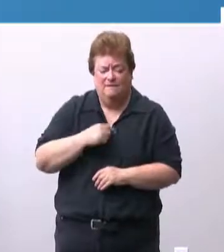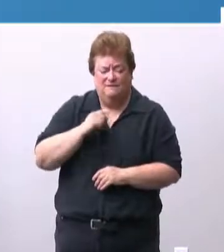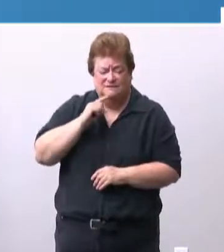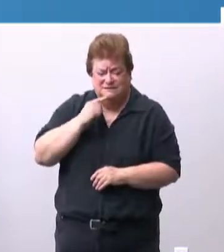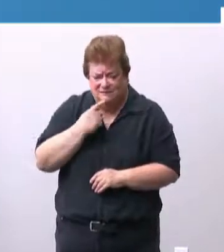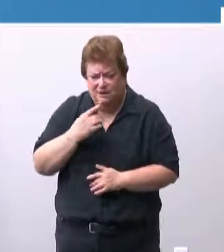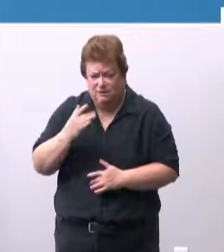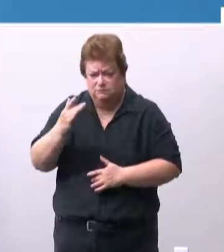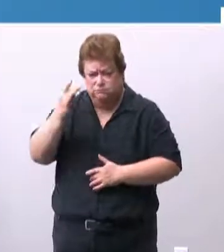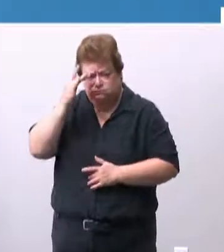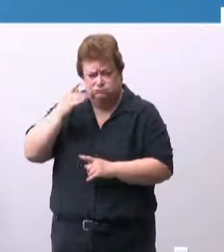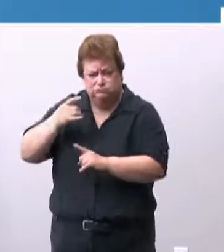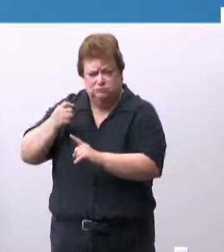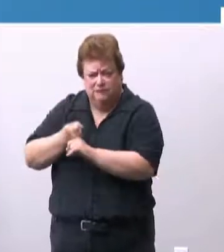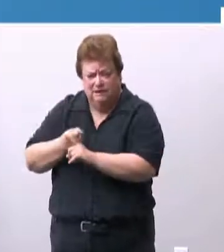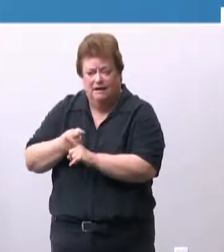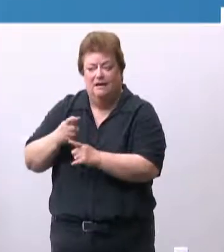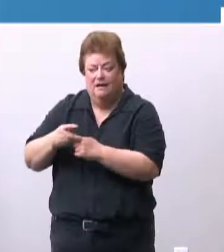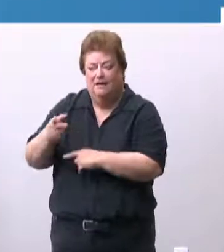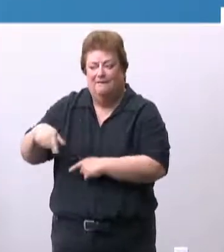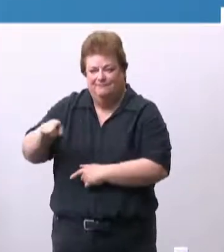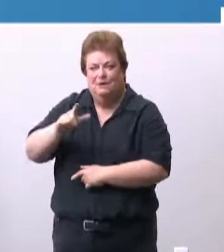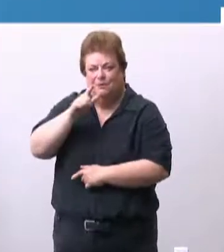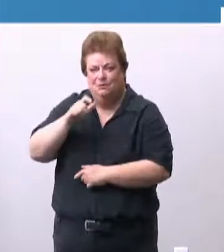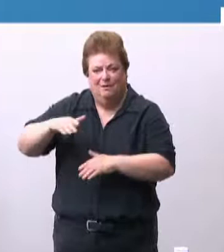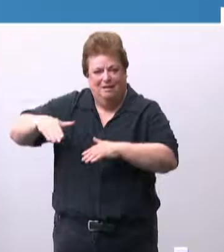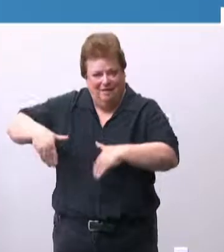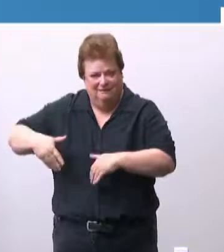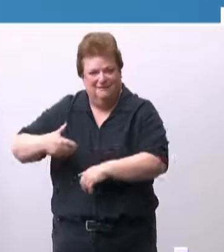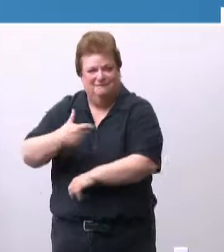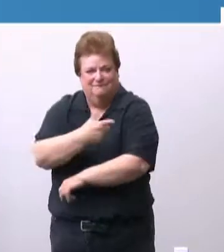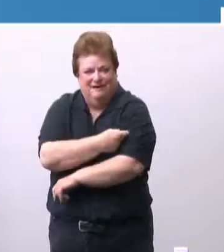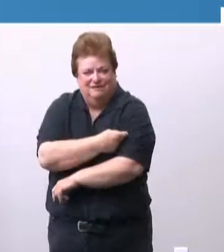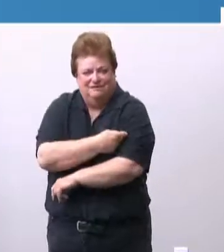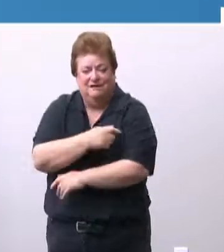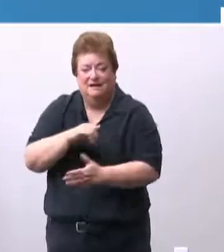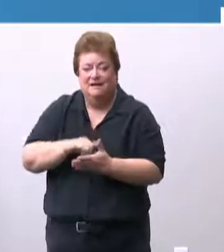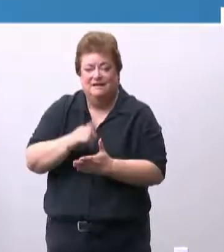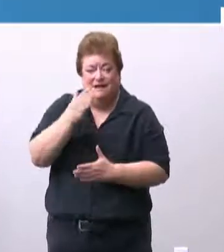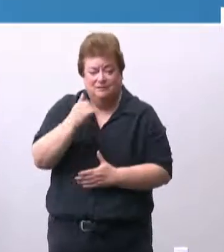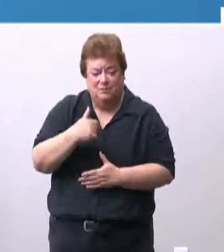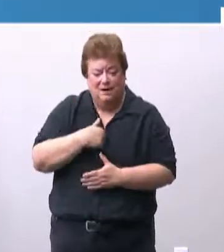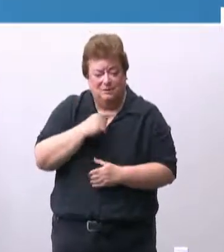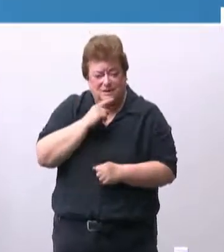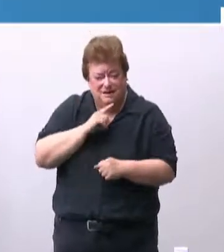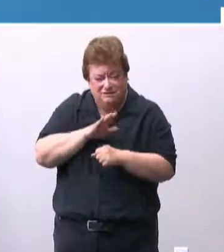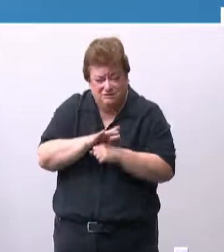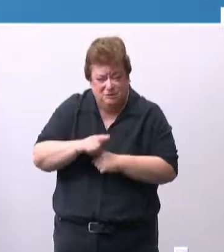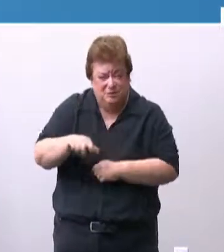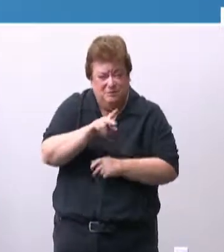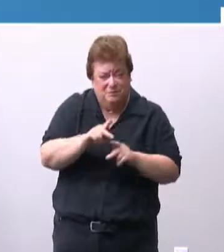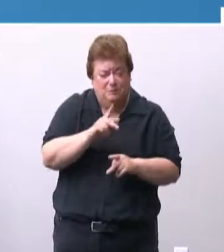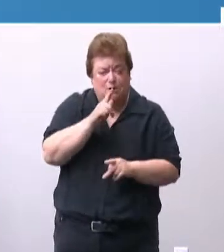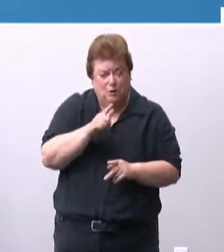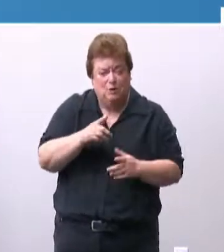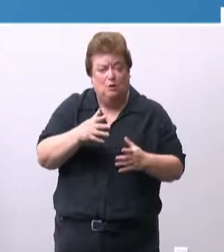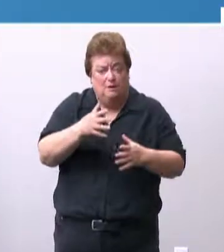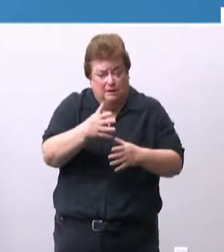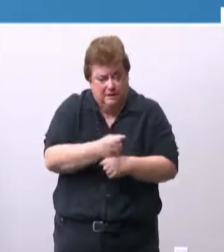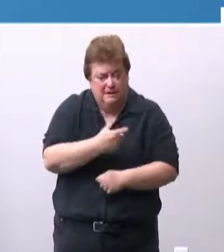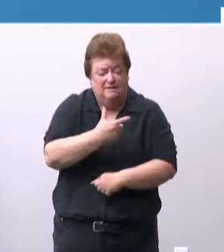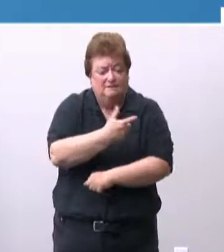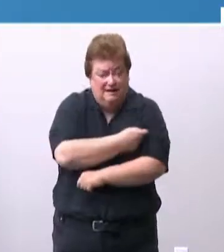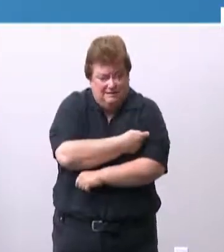outcomes are those who are unvaccinated. And this is part of why ensuring people who are unvaccinated have easy, efficient, and convenient access